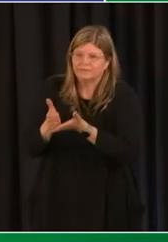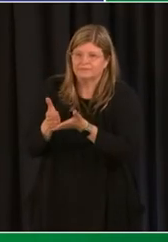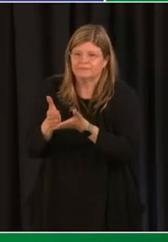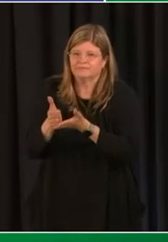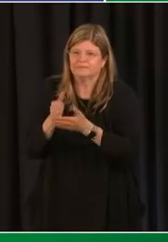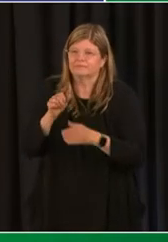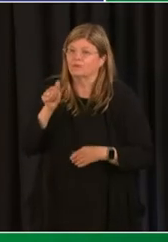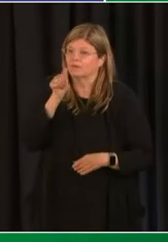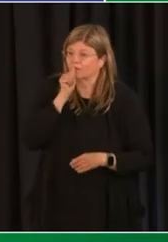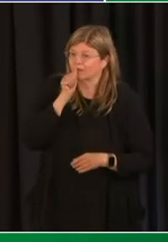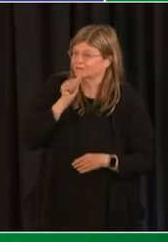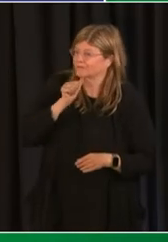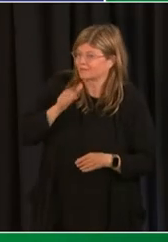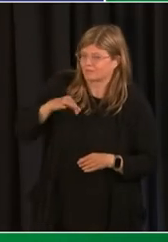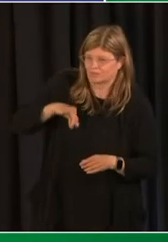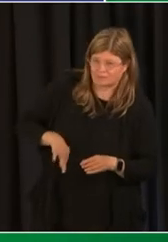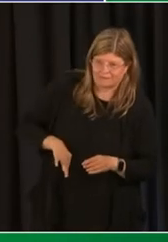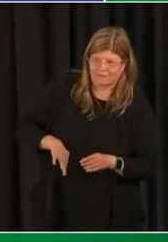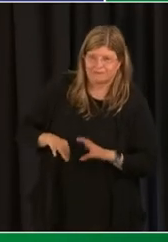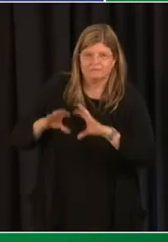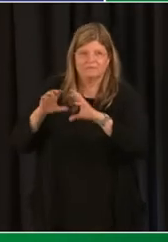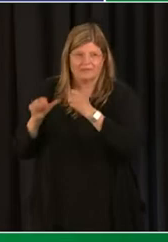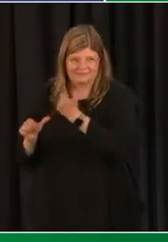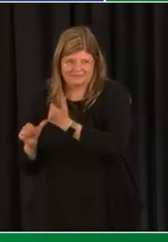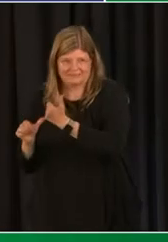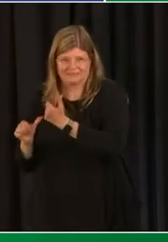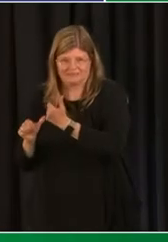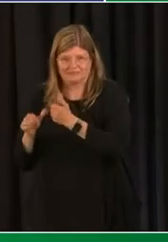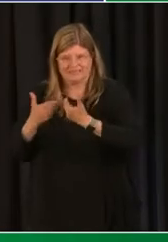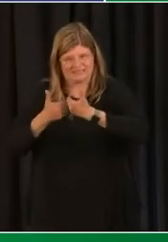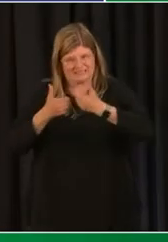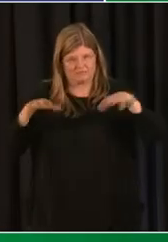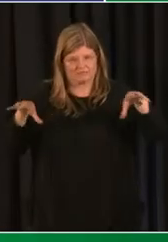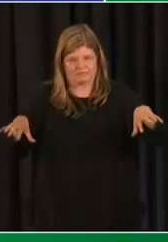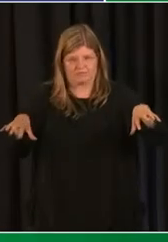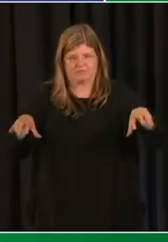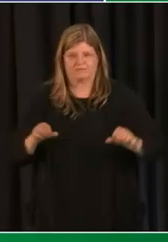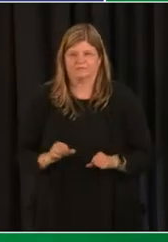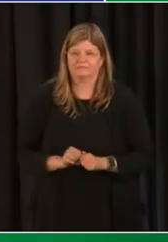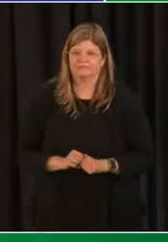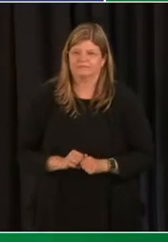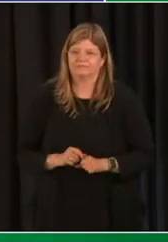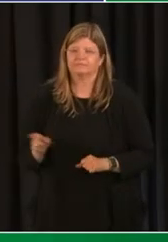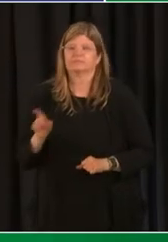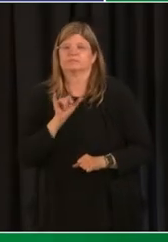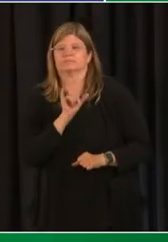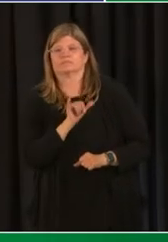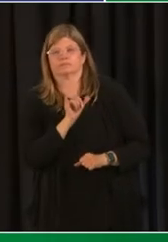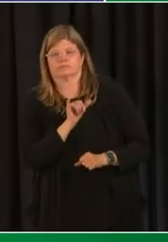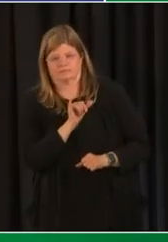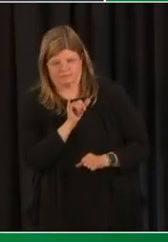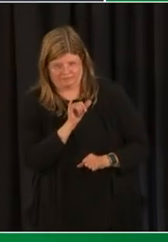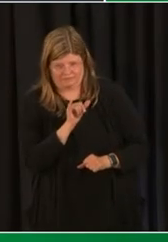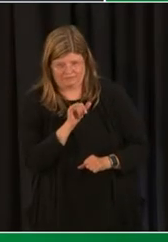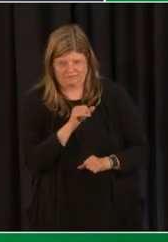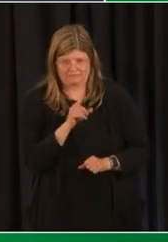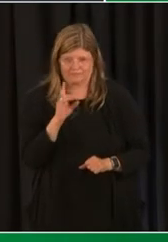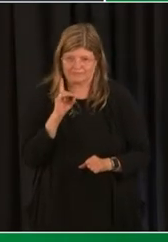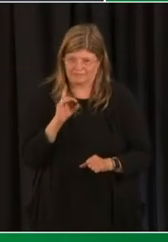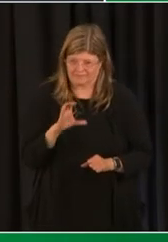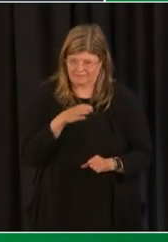other nonprofits that need assistance. Great. And a couple of questions. I think these are for Councilmember